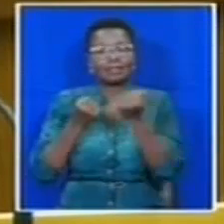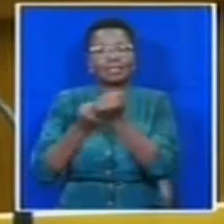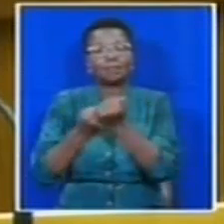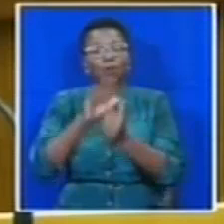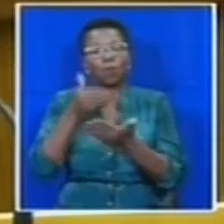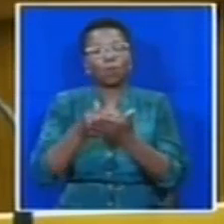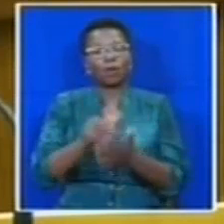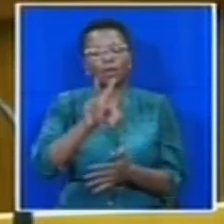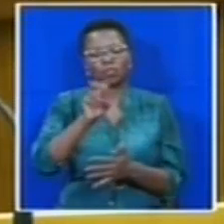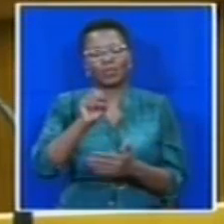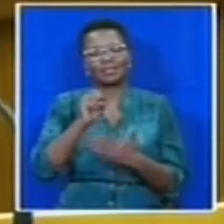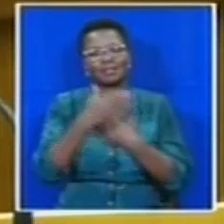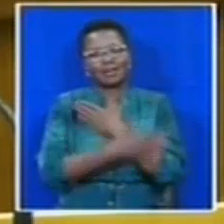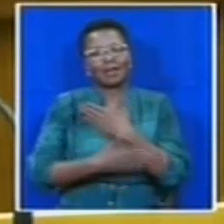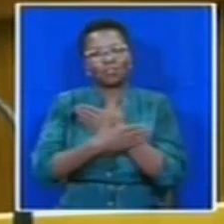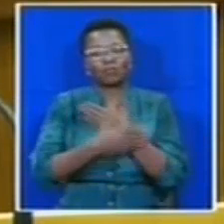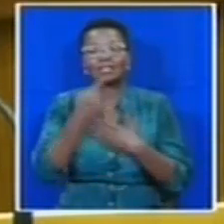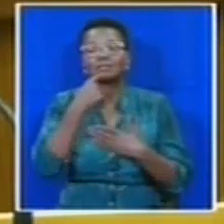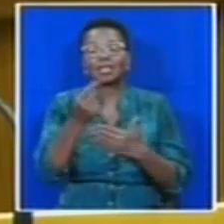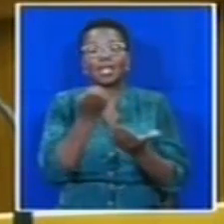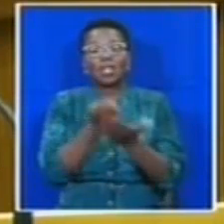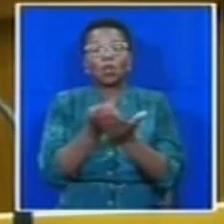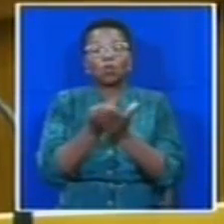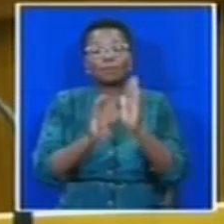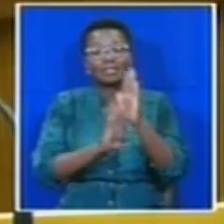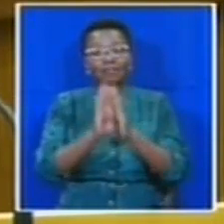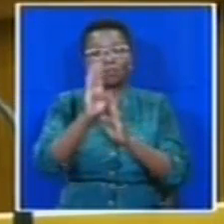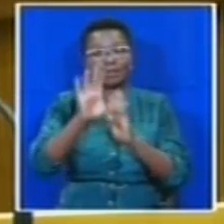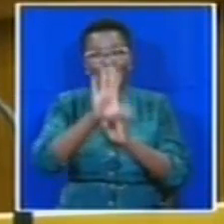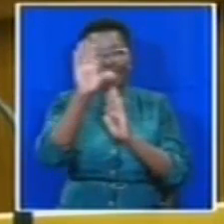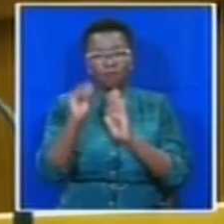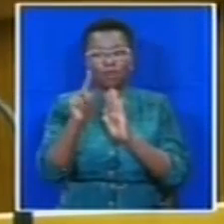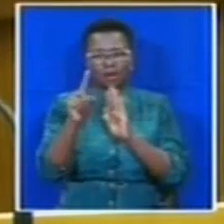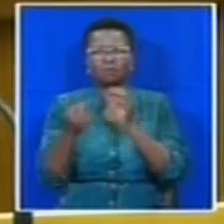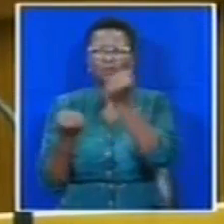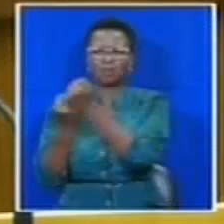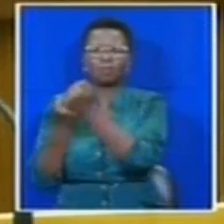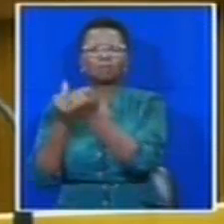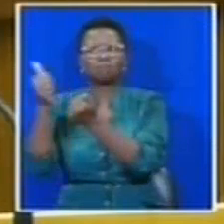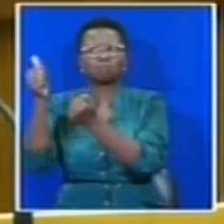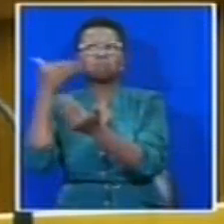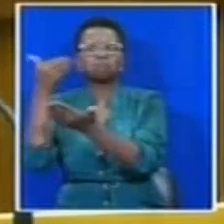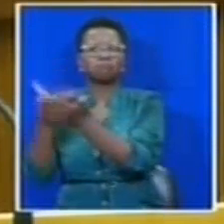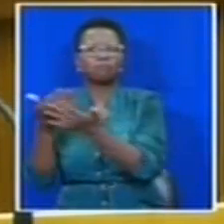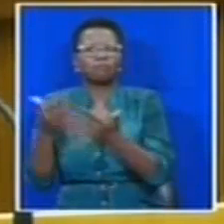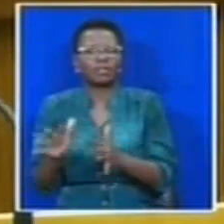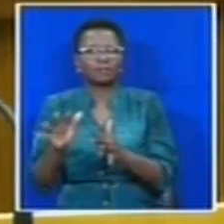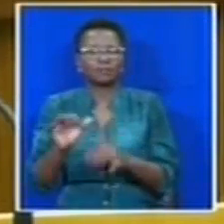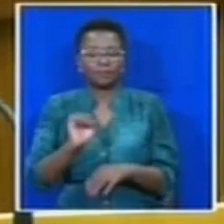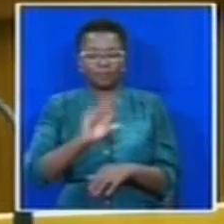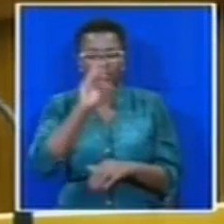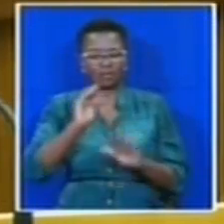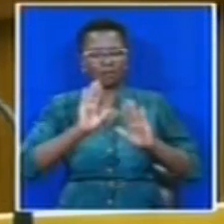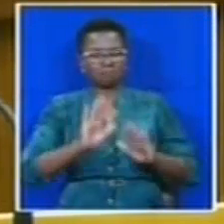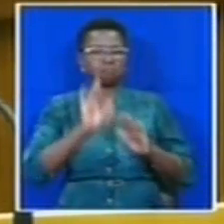countries to prioritize economic development of the African continent in the years ahead. The South African outlook itself,